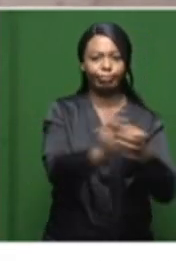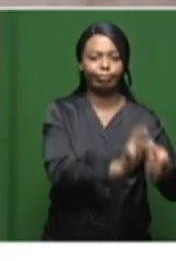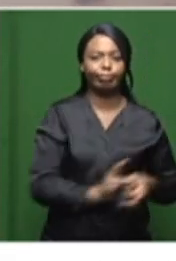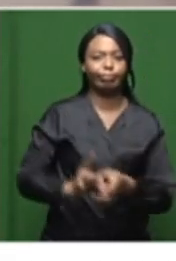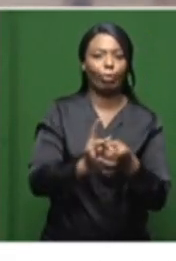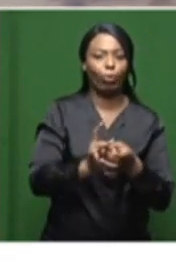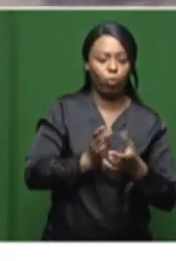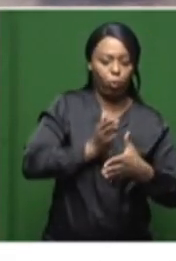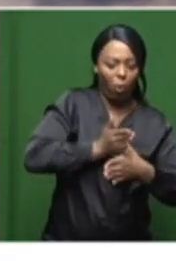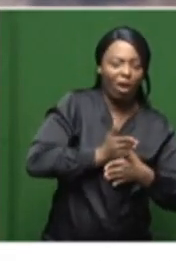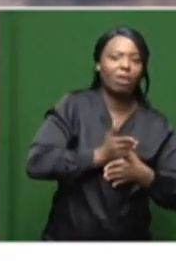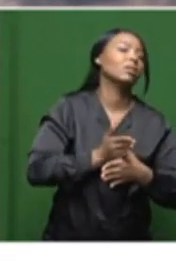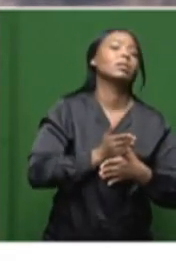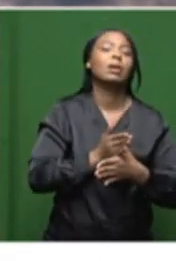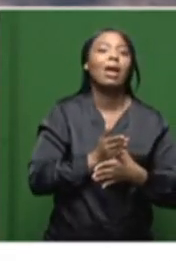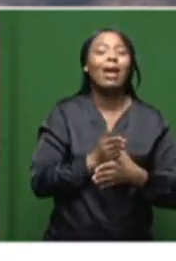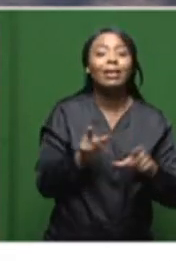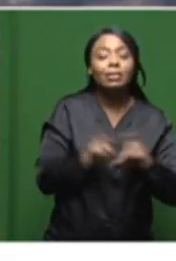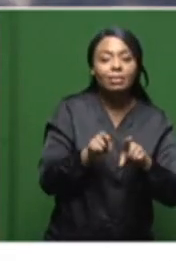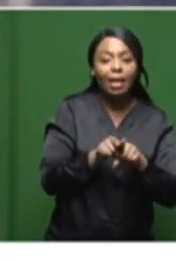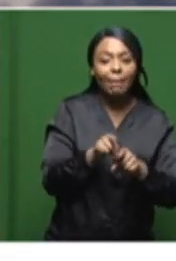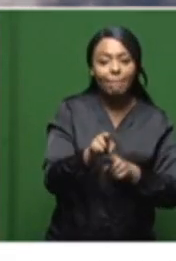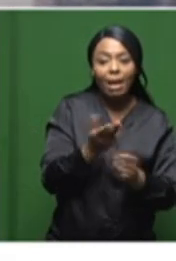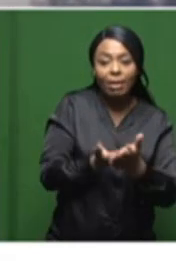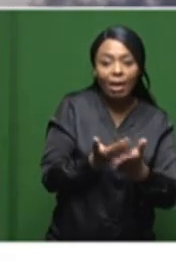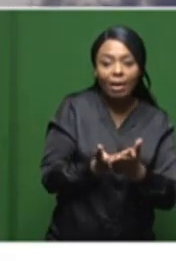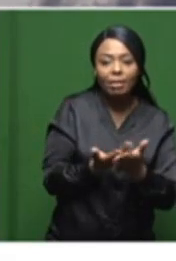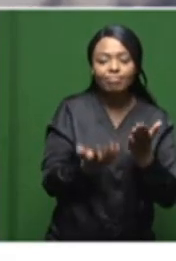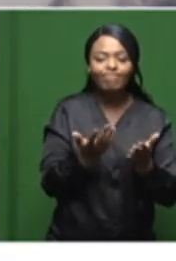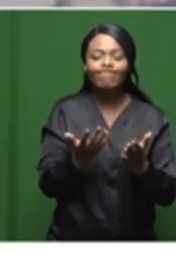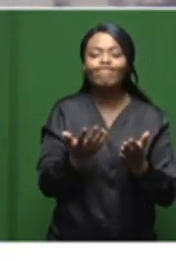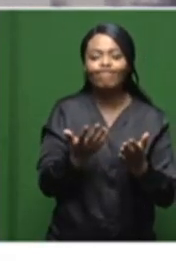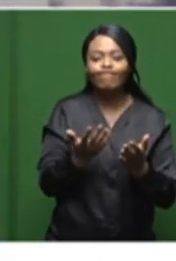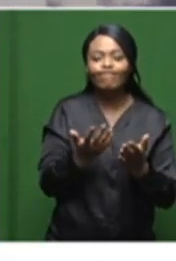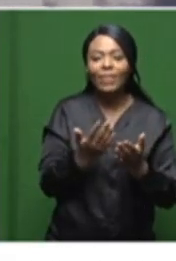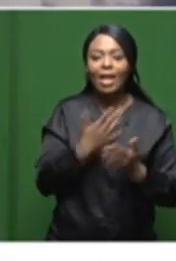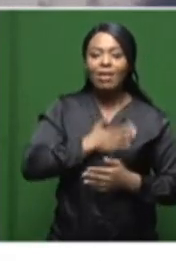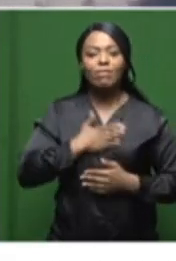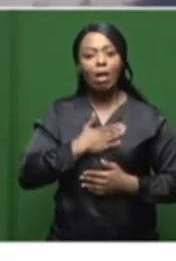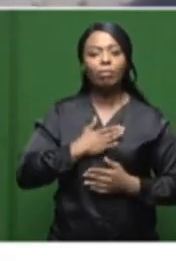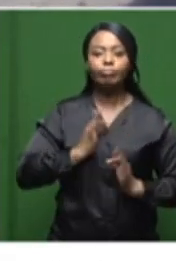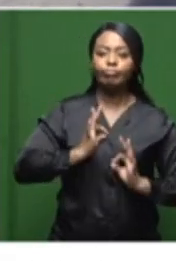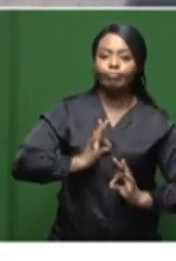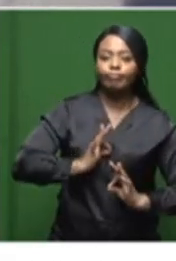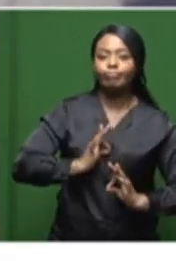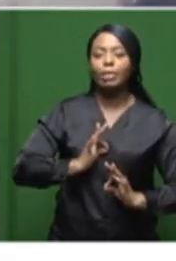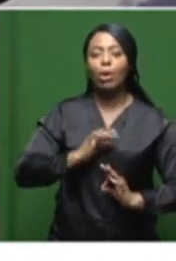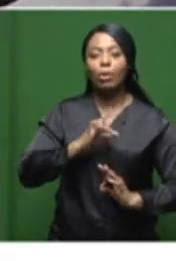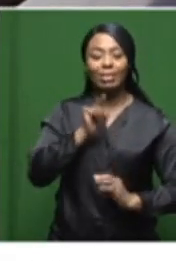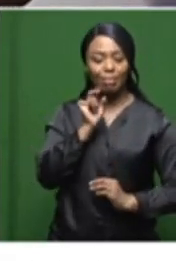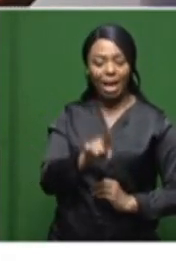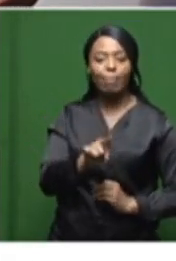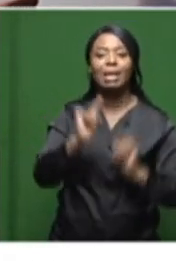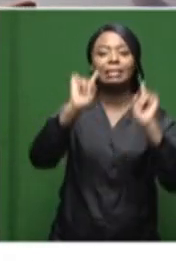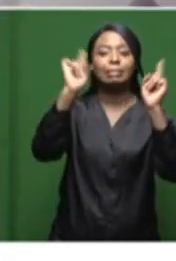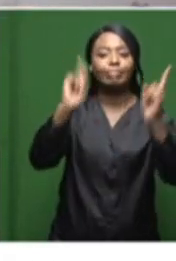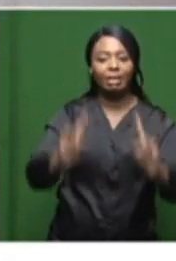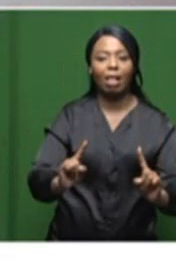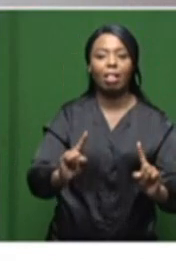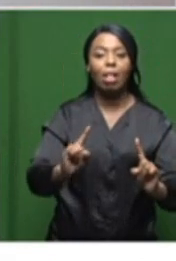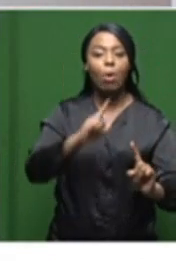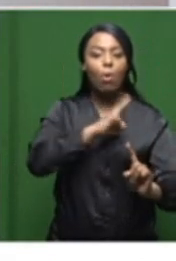and the offering, I guess you get to walk where I've been, you know, and I think that's what makes it special, because most of the